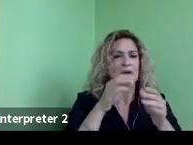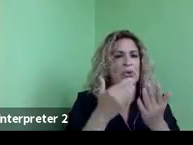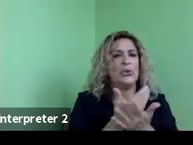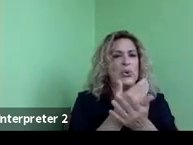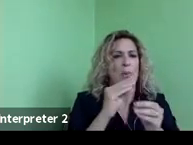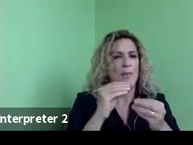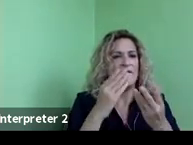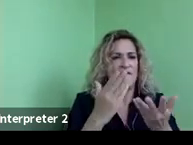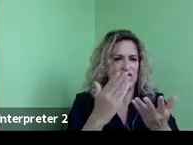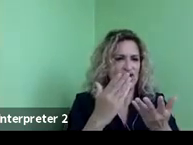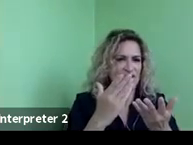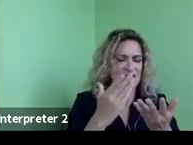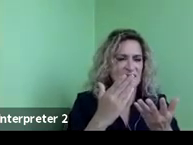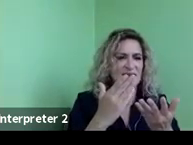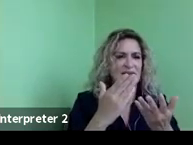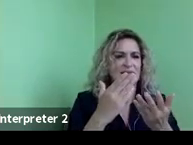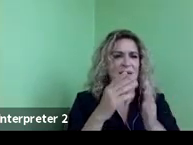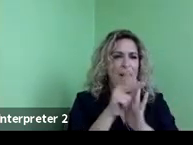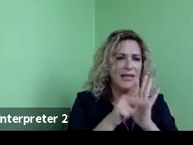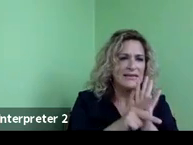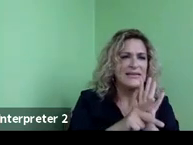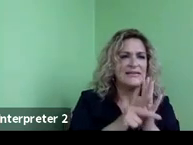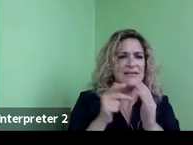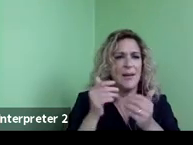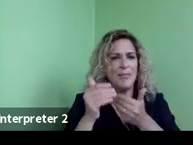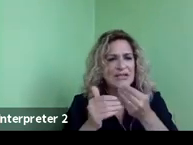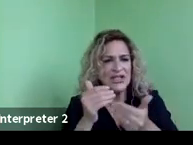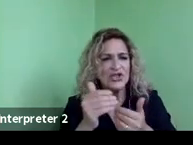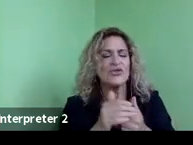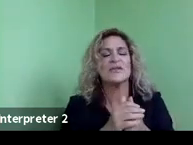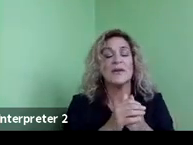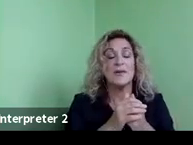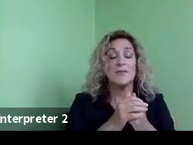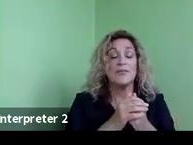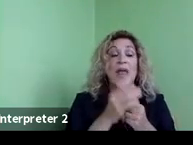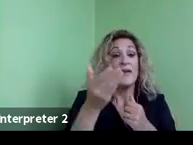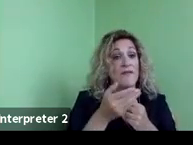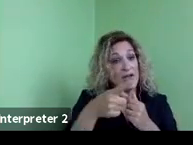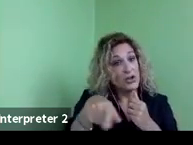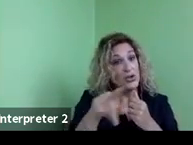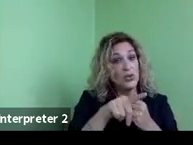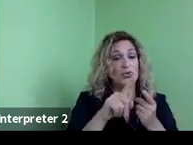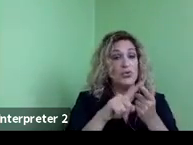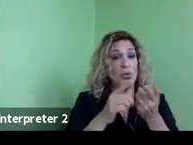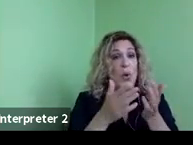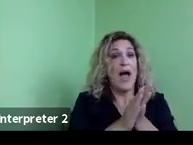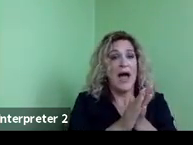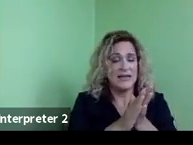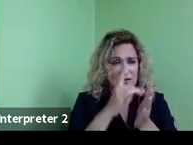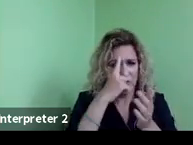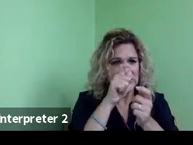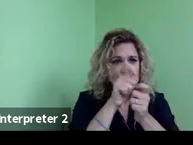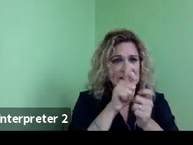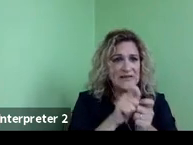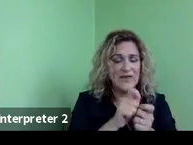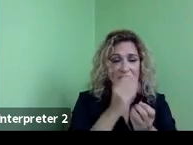and did invite you and ask for some kind of specific information. So just very